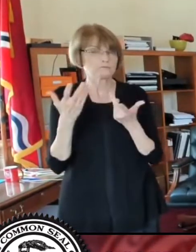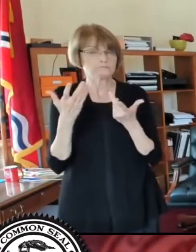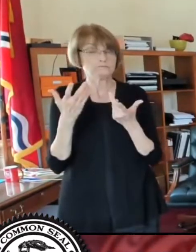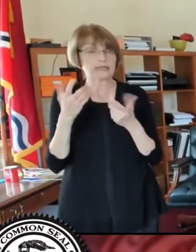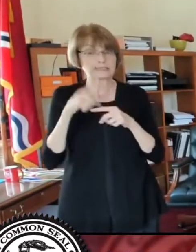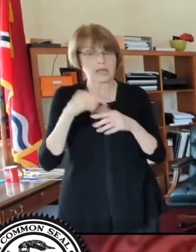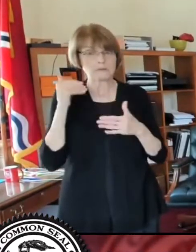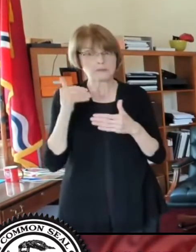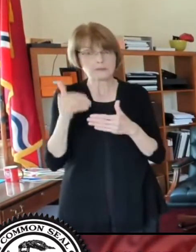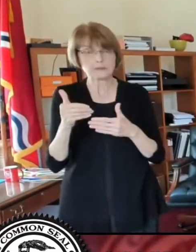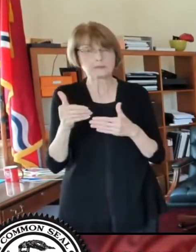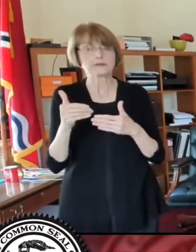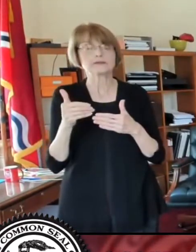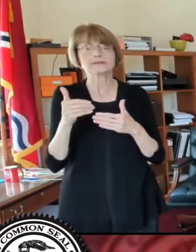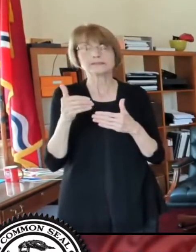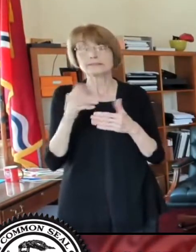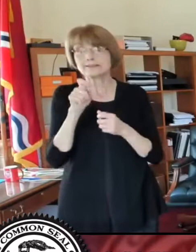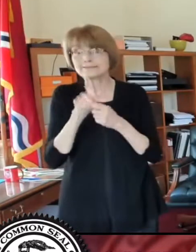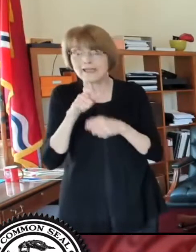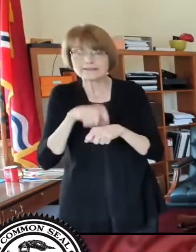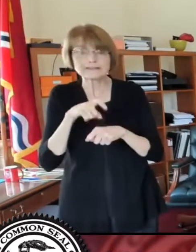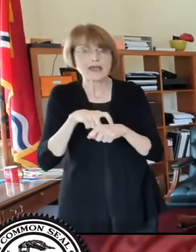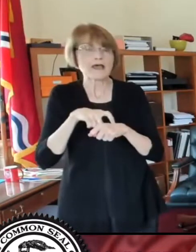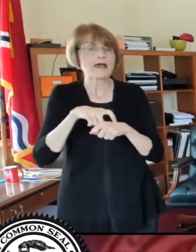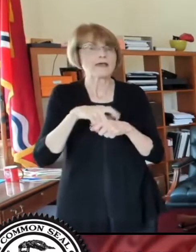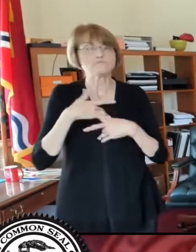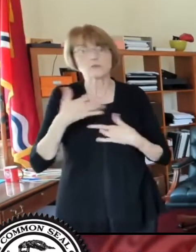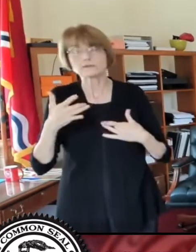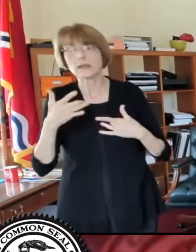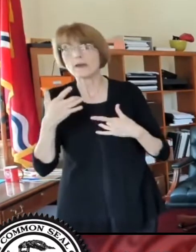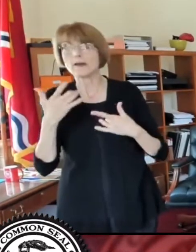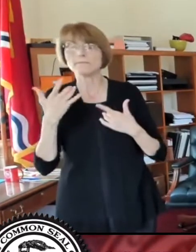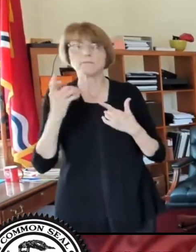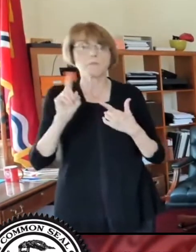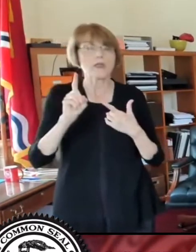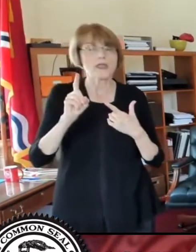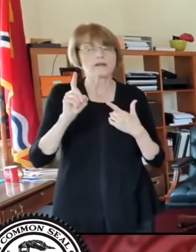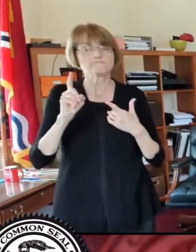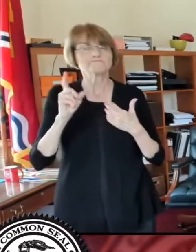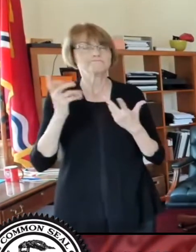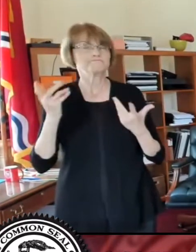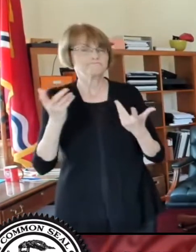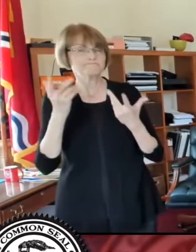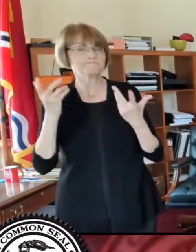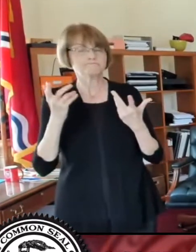Figure out what time it is and that sort of thing. So that's some